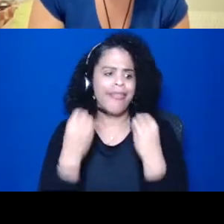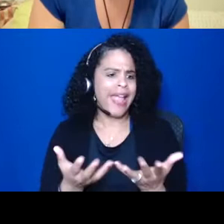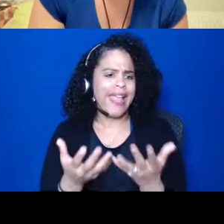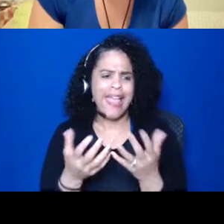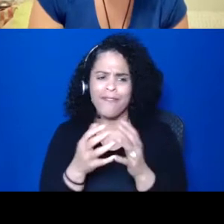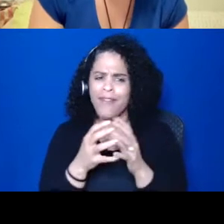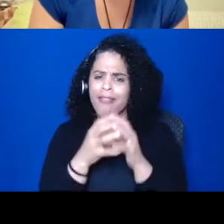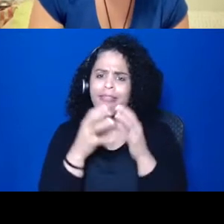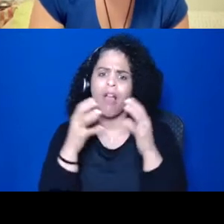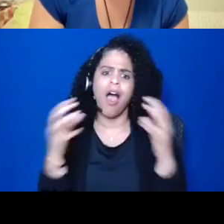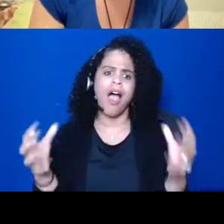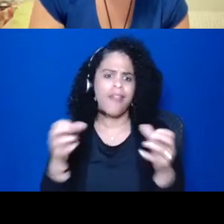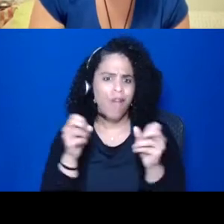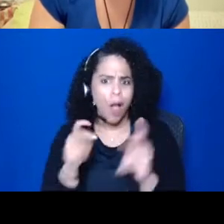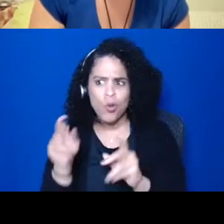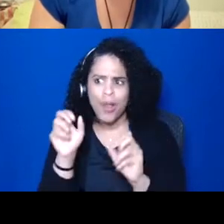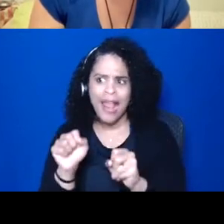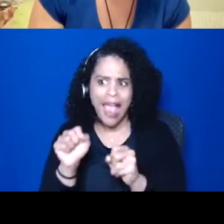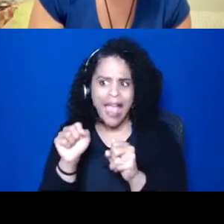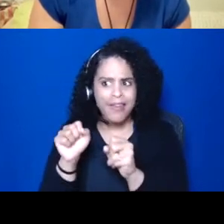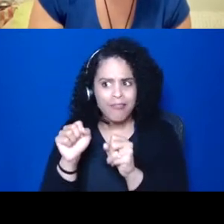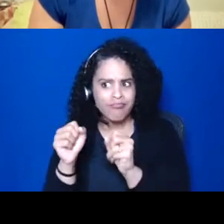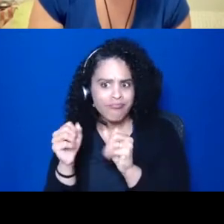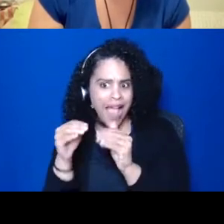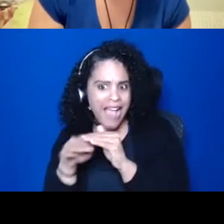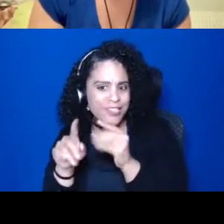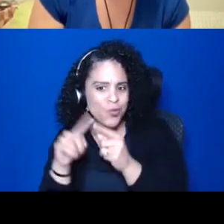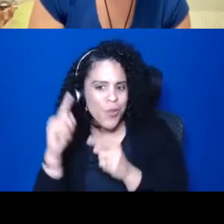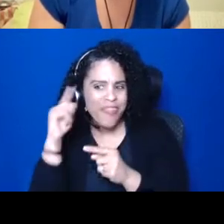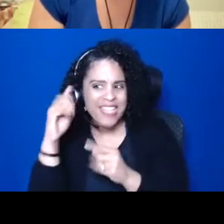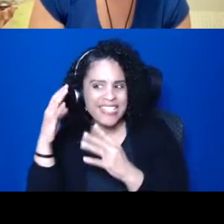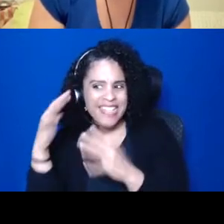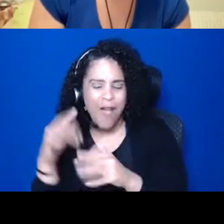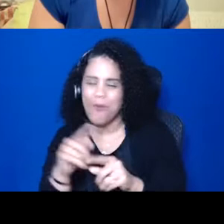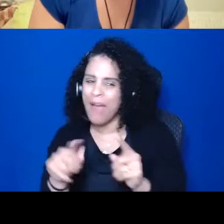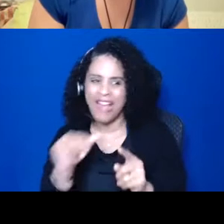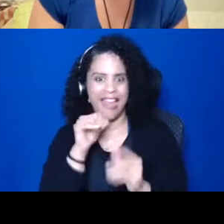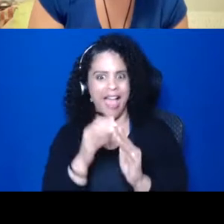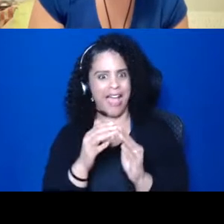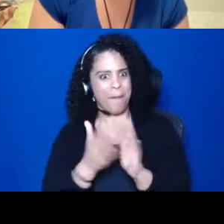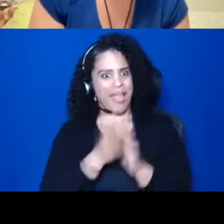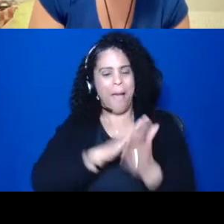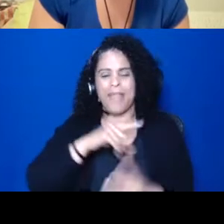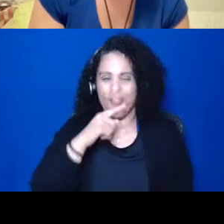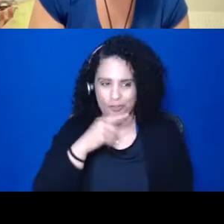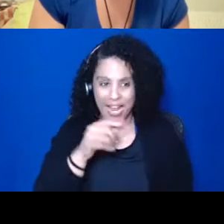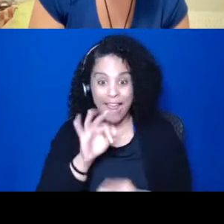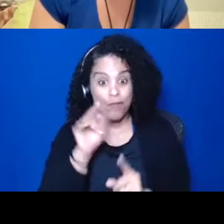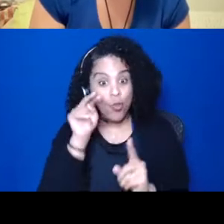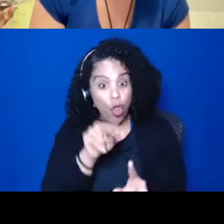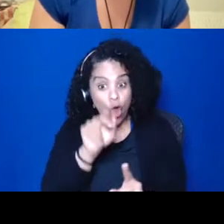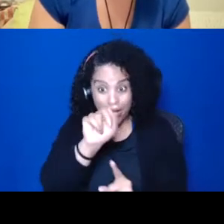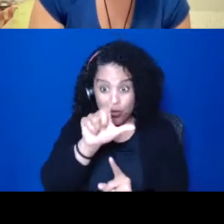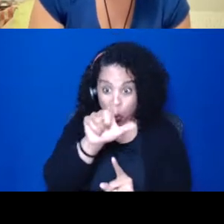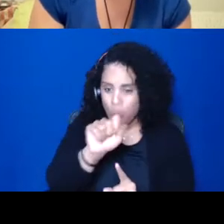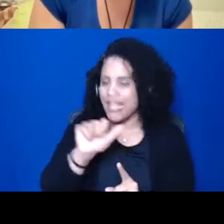much opportunity to access sound, but they do not make people hearing. And if we view them as tools rather than cures, we